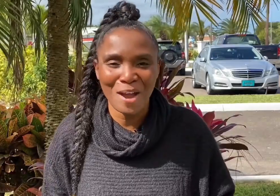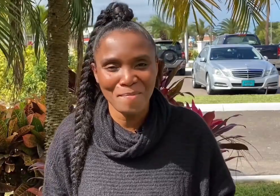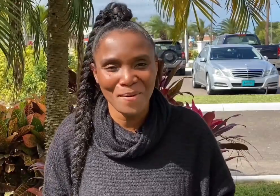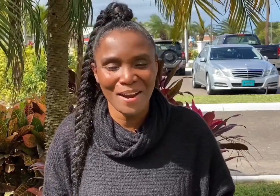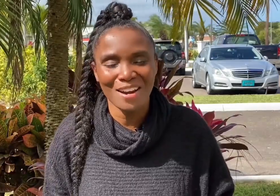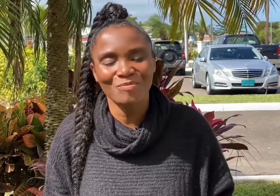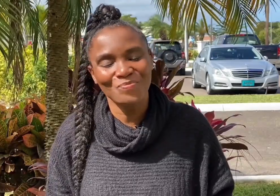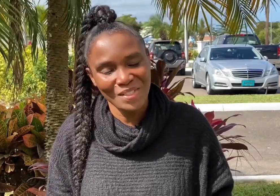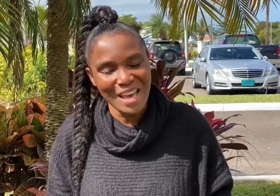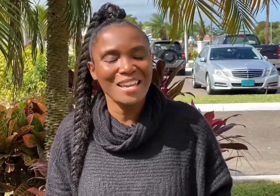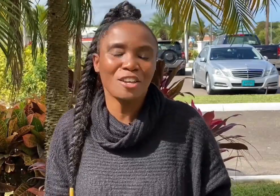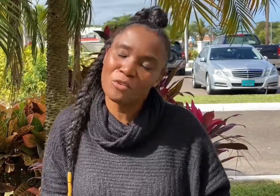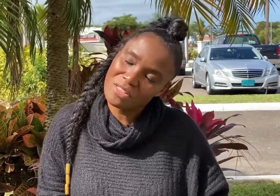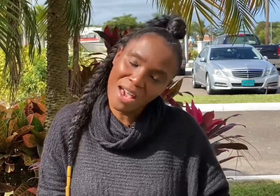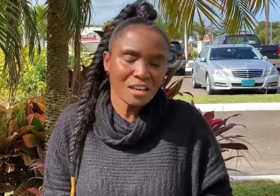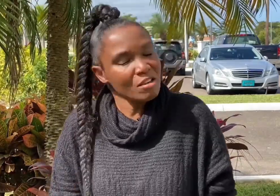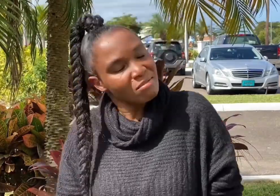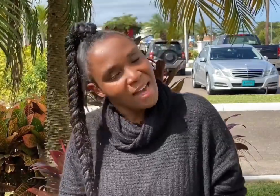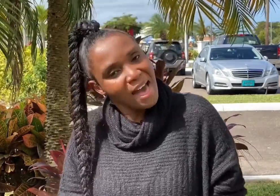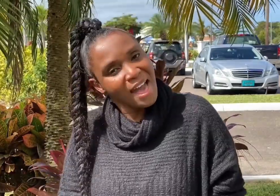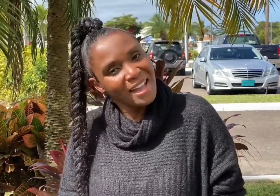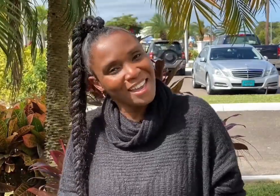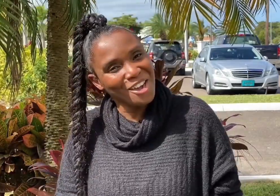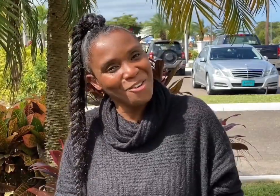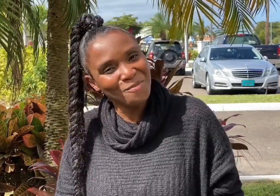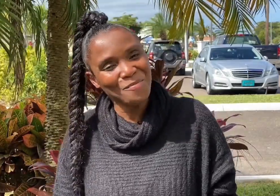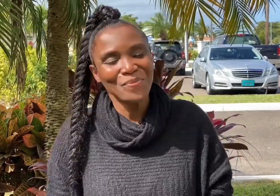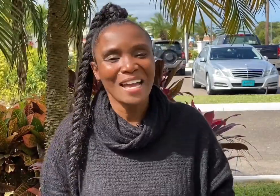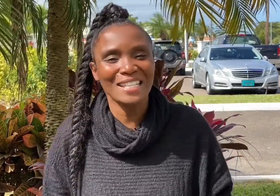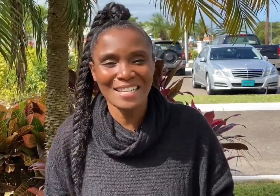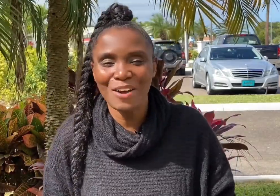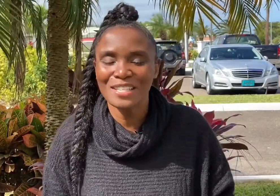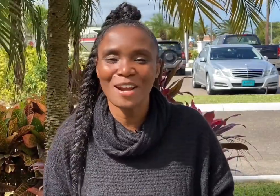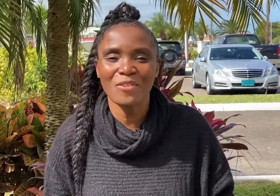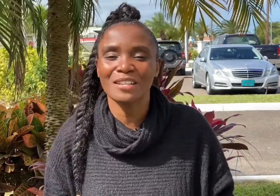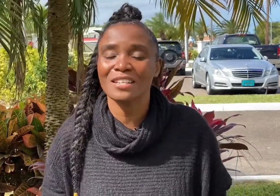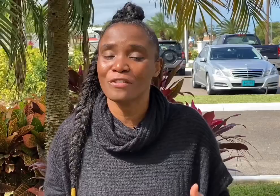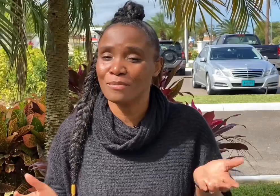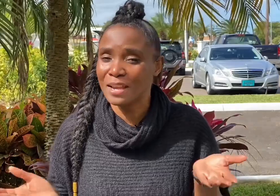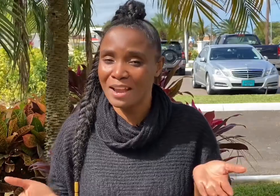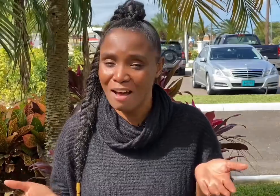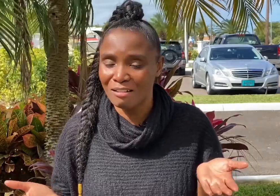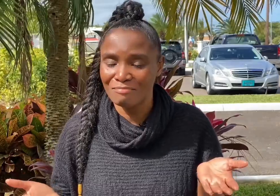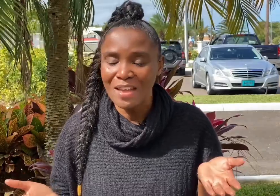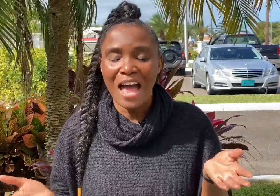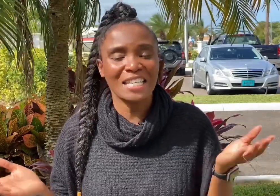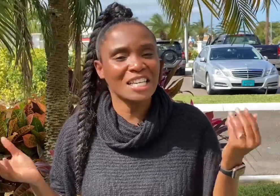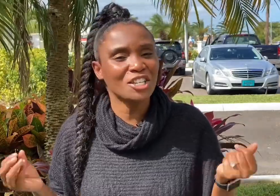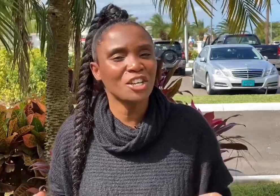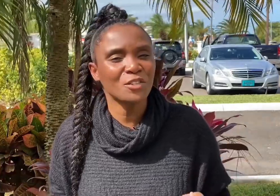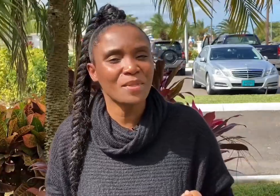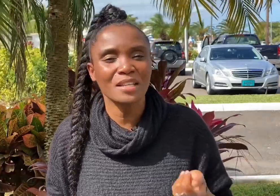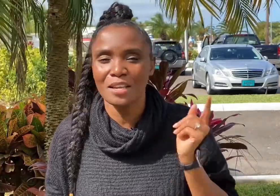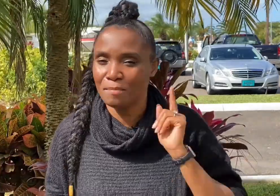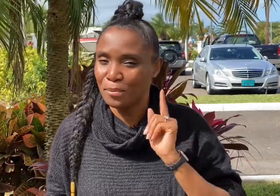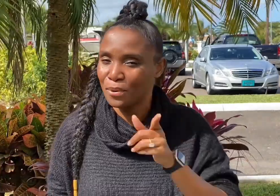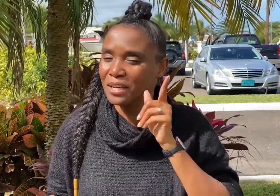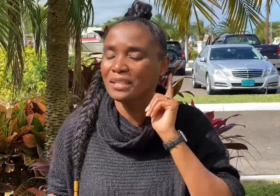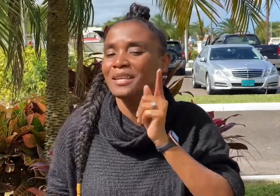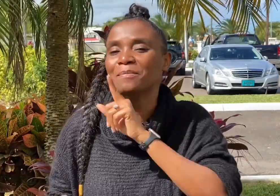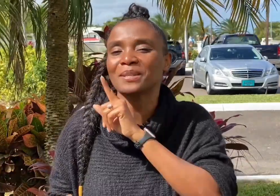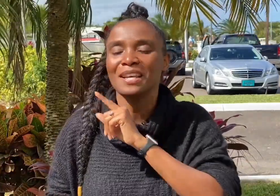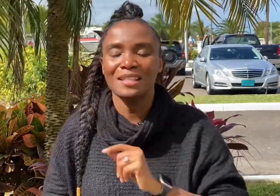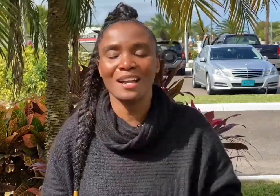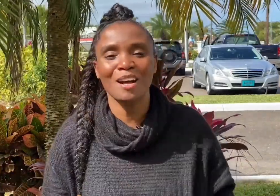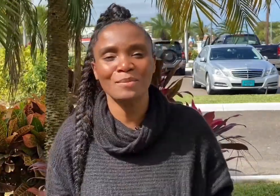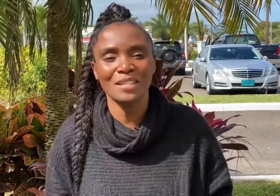for that prayer. Thank you, thank you, thank you. And now it's time for us to hear from Nhael as he shares with us